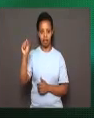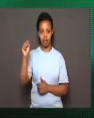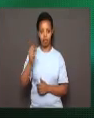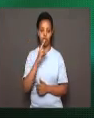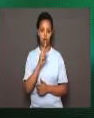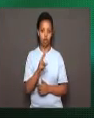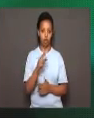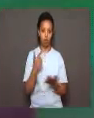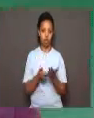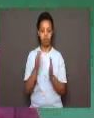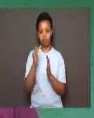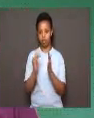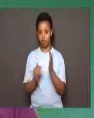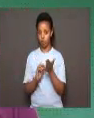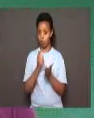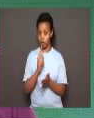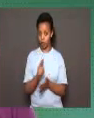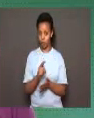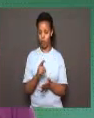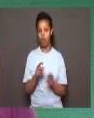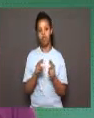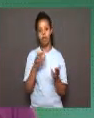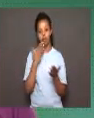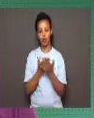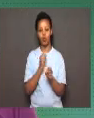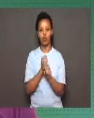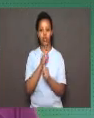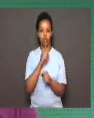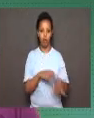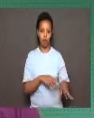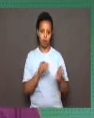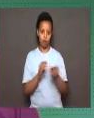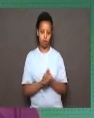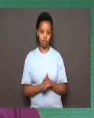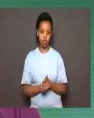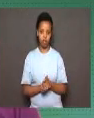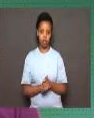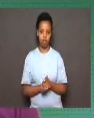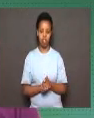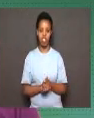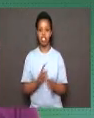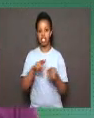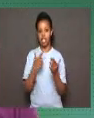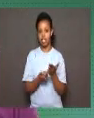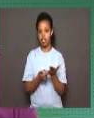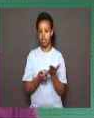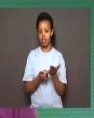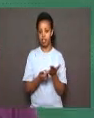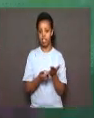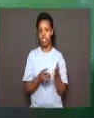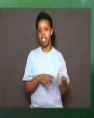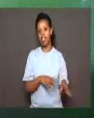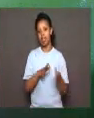reduced. Fantastic work today, students. we have reached the end of our